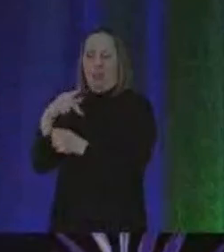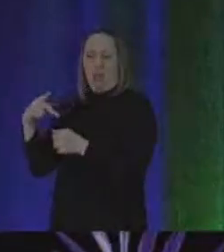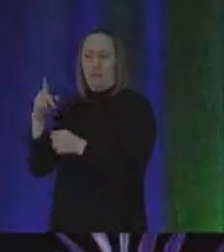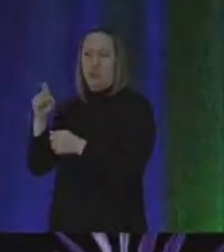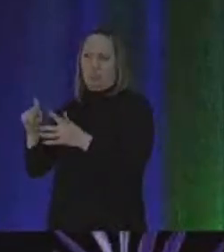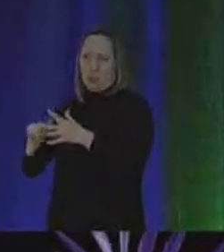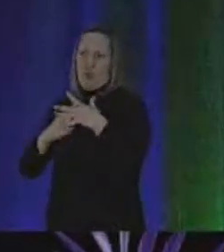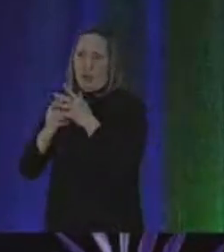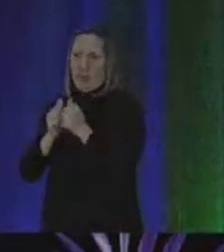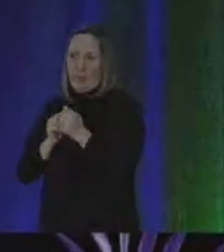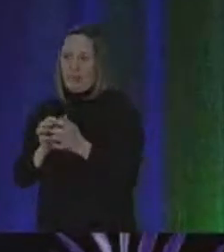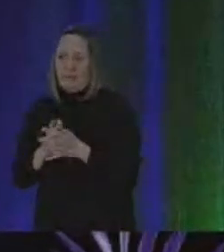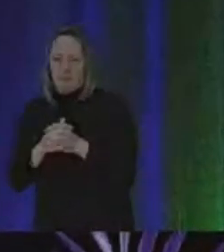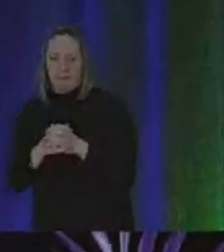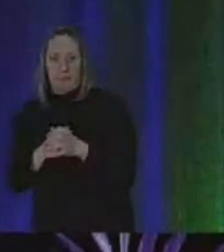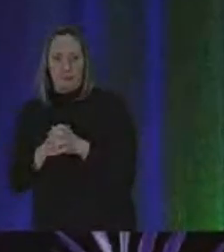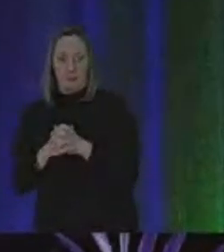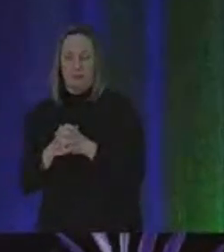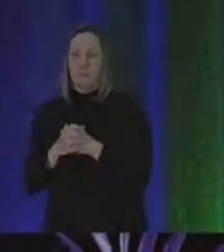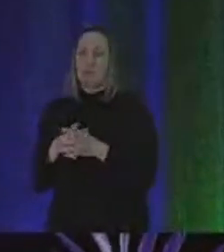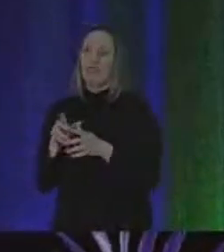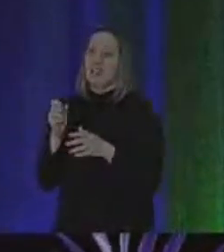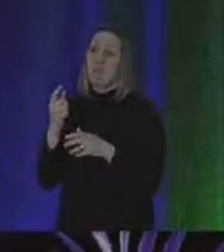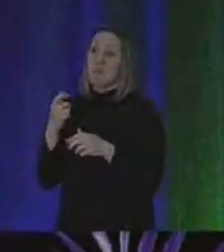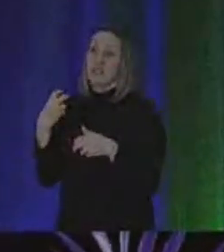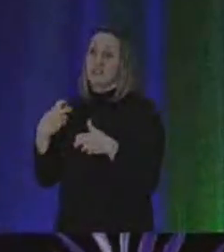with. But it's tough.